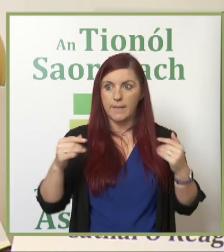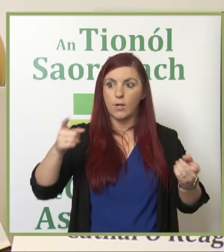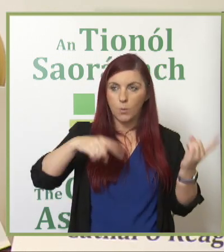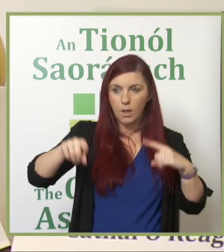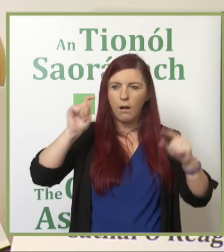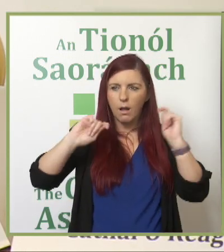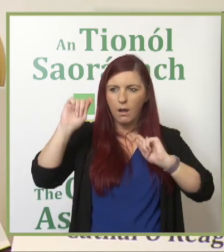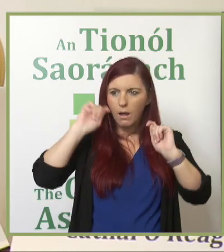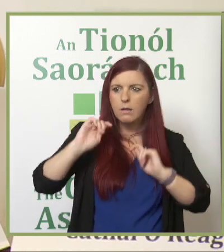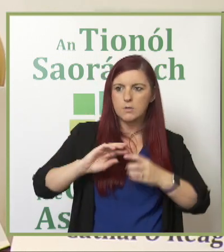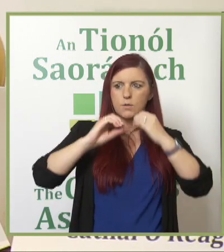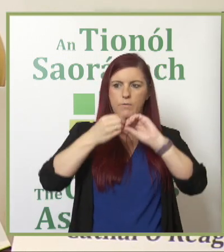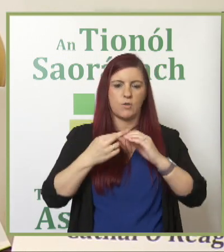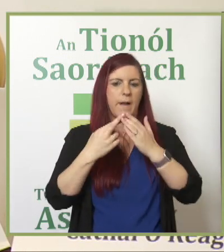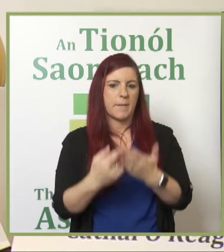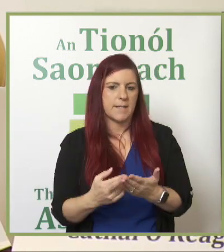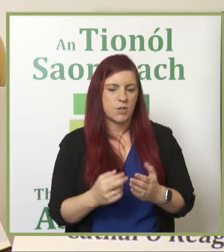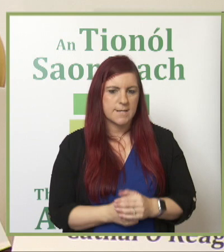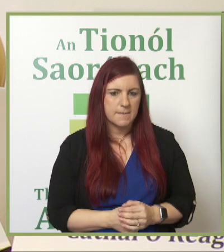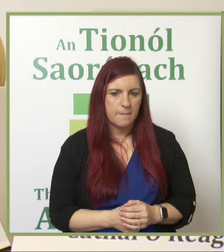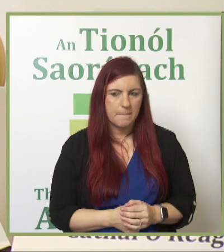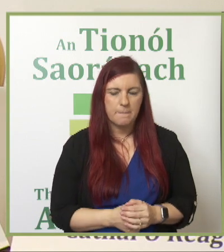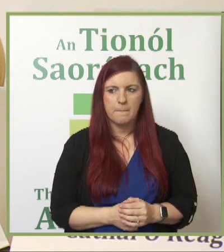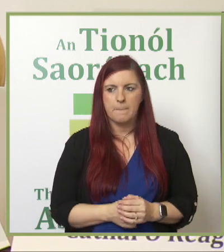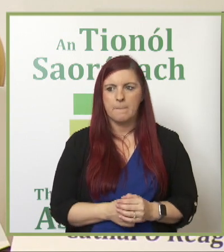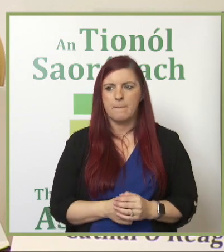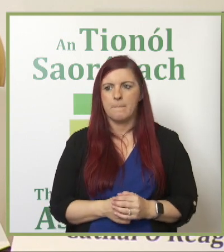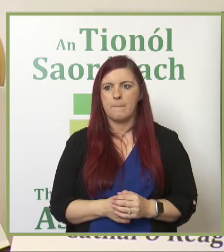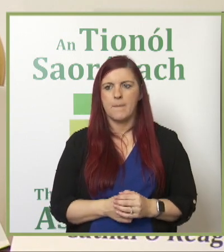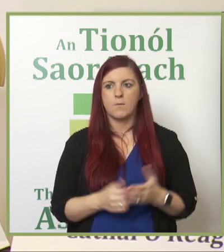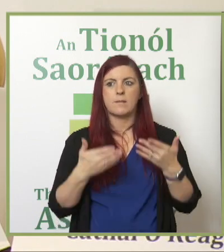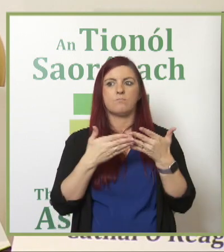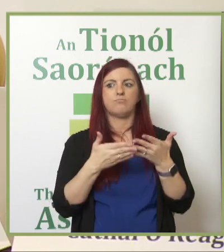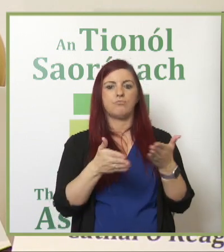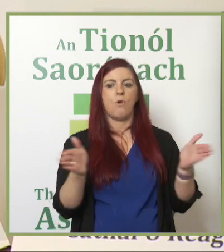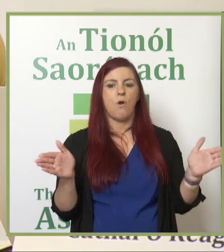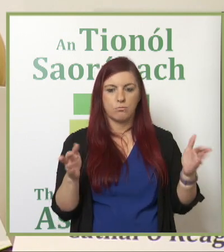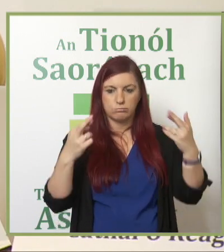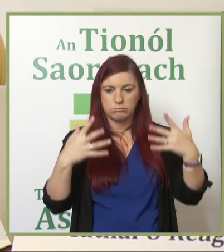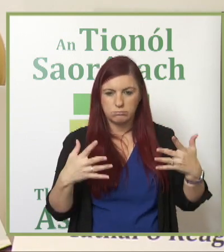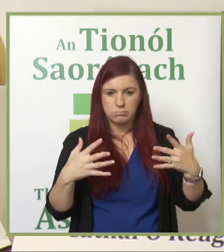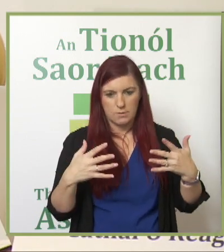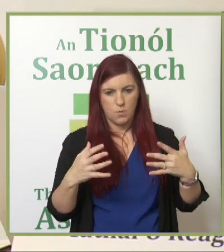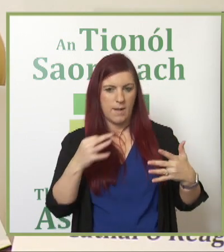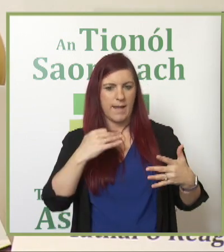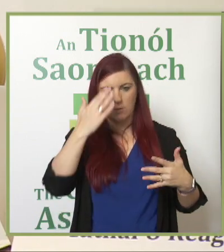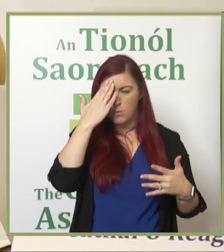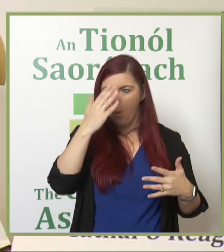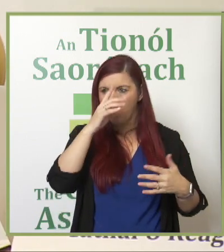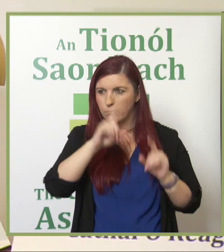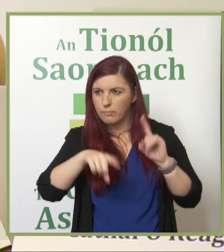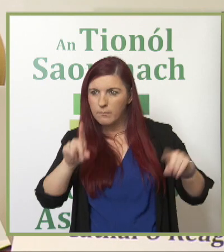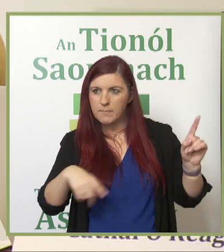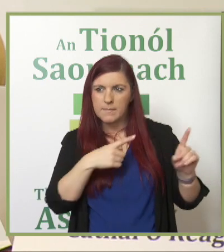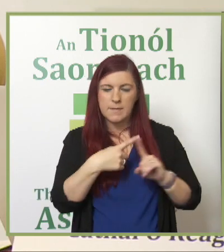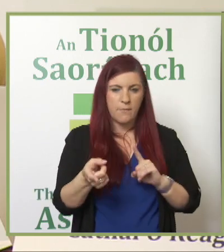rightly said, come to those views and recommendations. So that's the broad outline. You'll get to know the people, as I said. Many of the advisory group